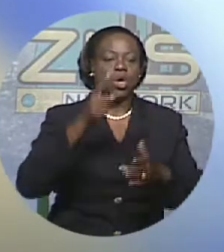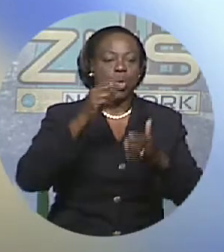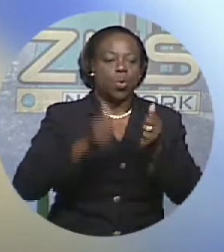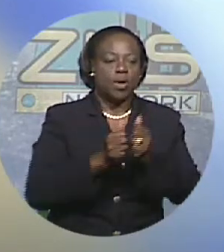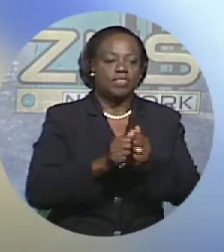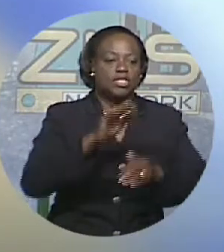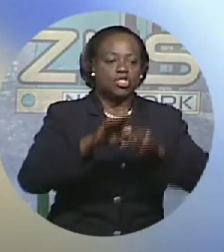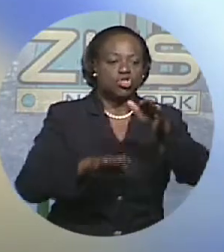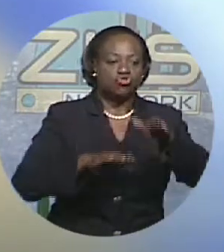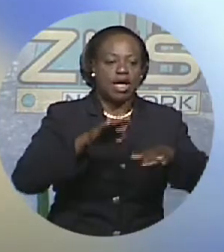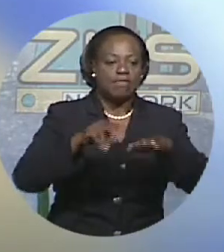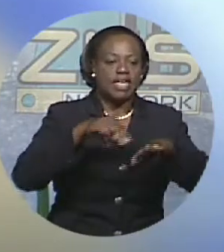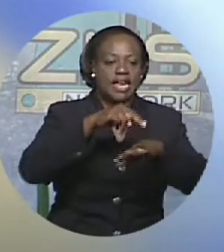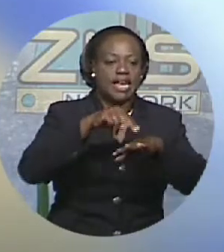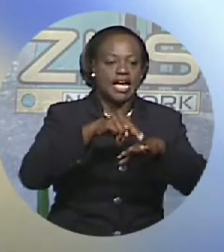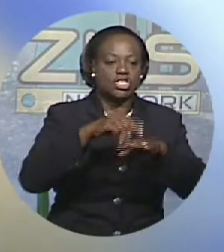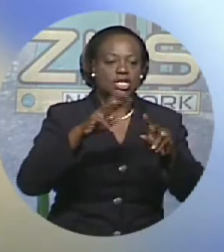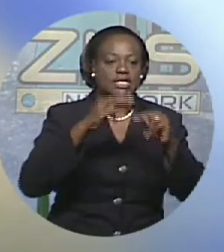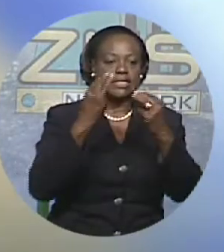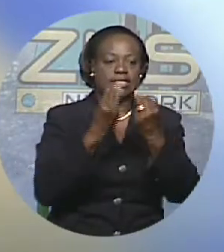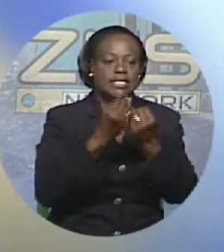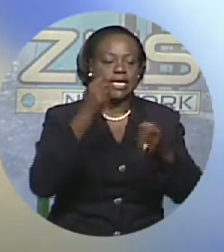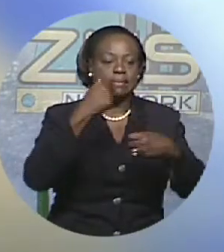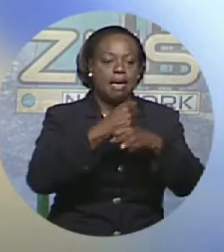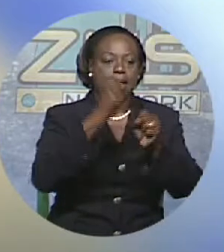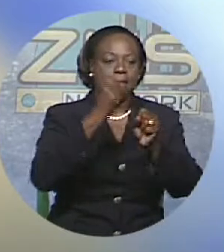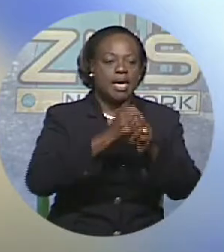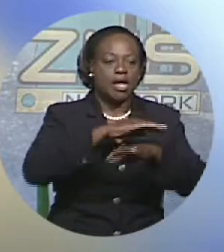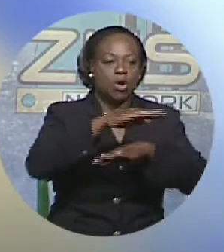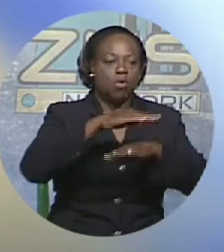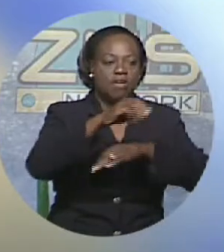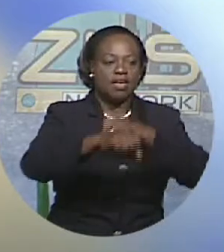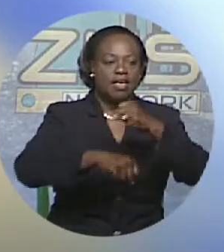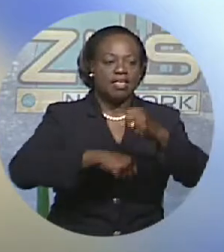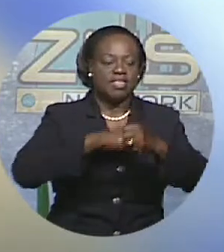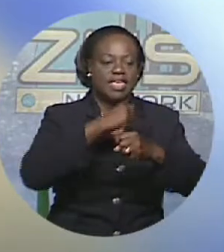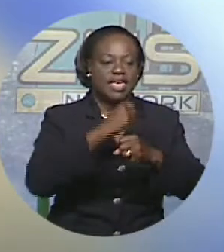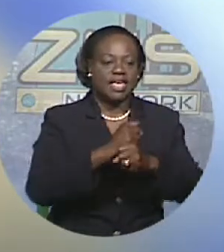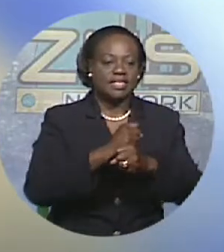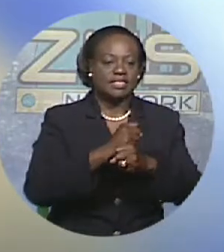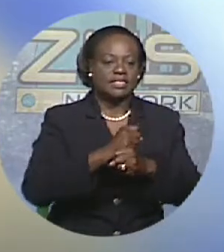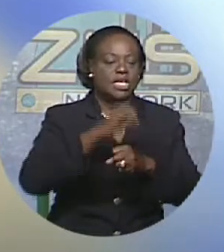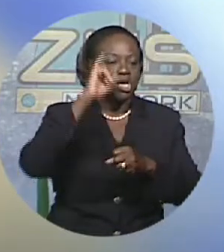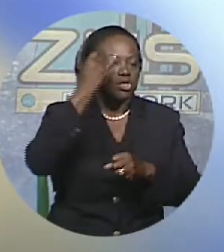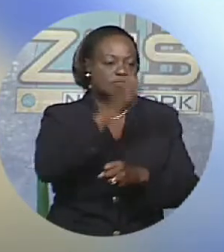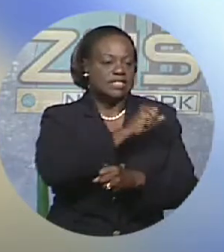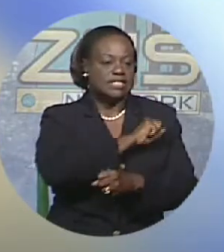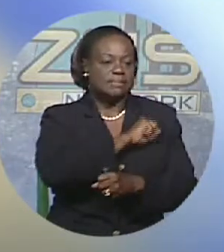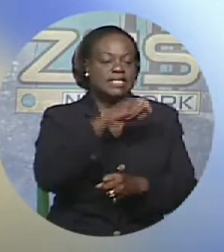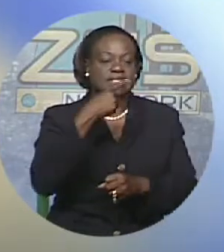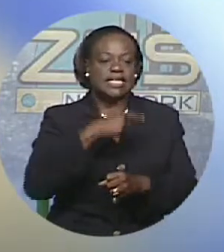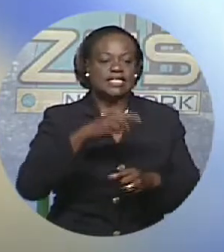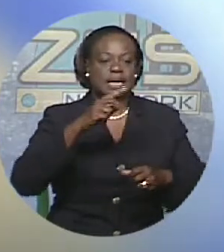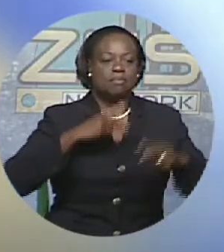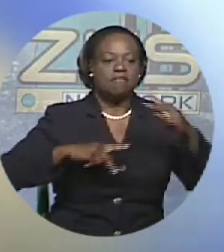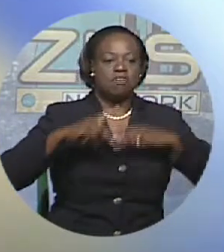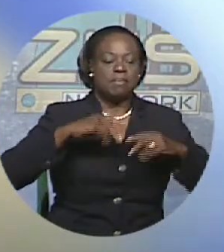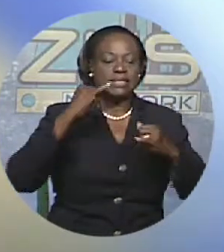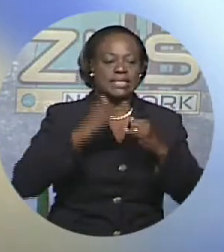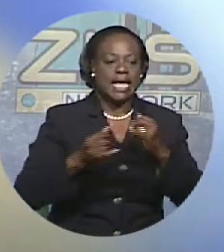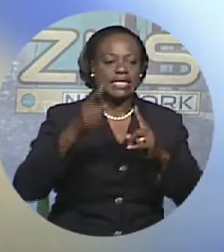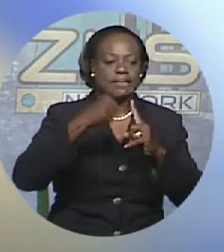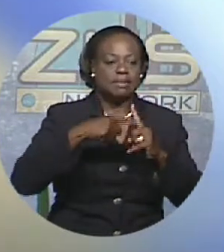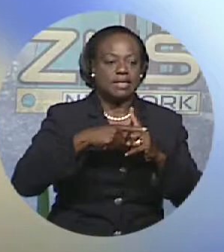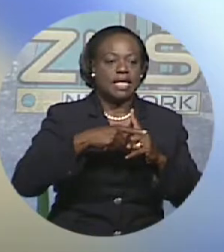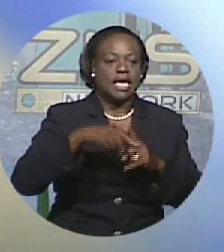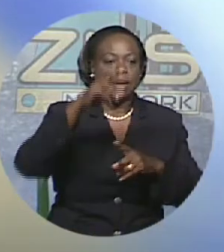couple of years, and President Joe Smith says despite not advancing to the World Championships, their performance last month in Puerto Rico has to be